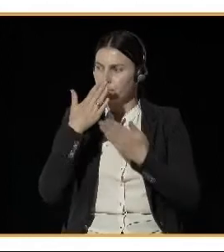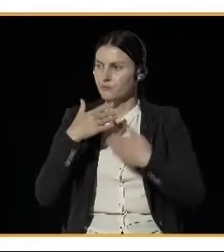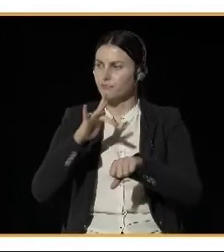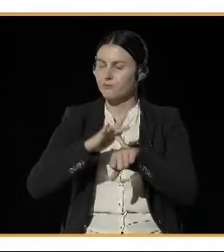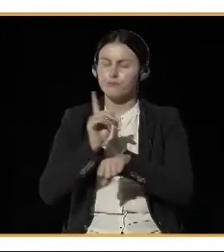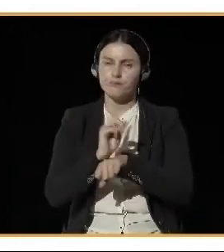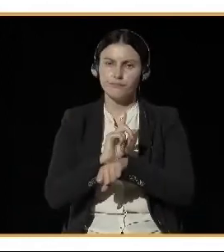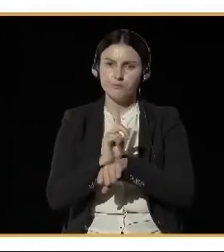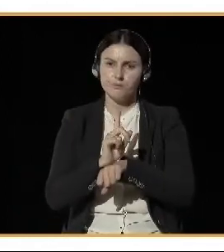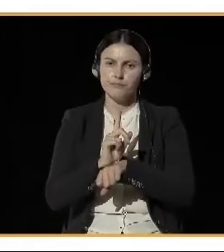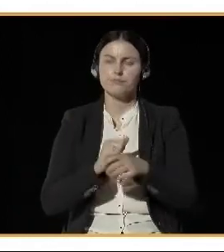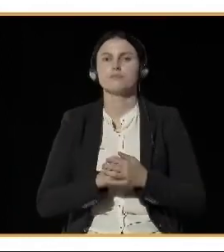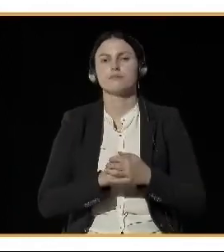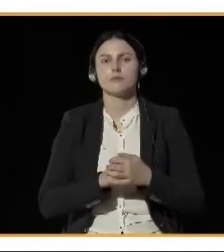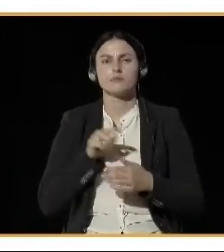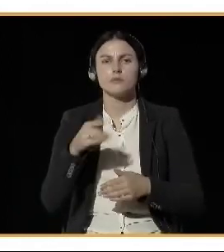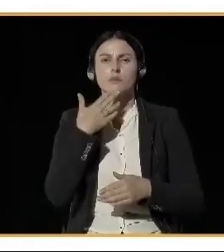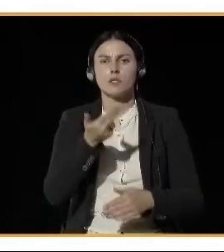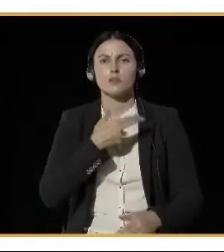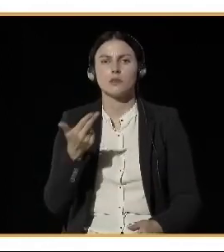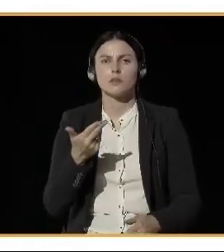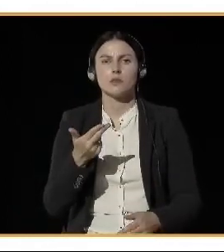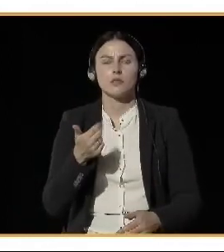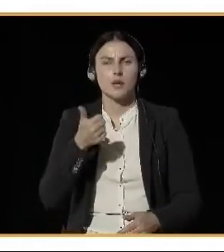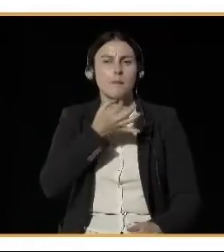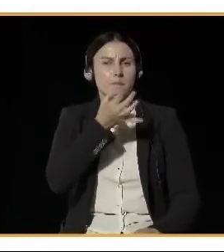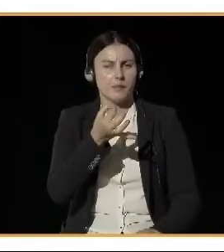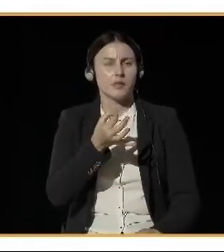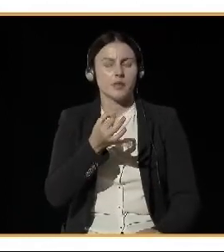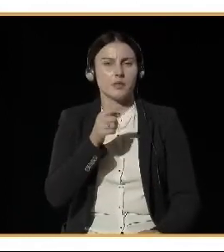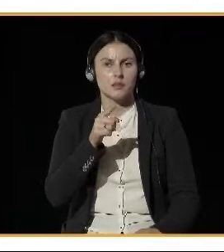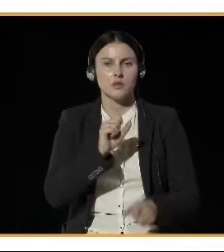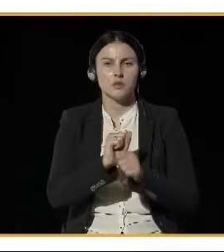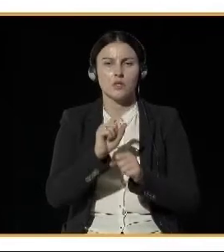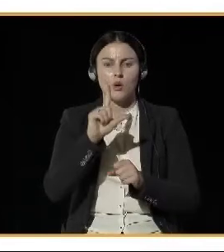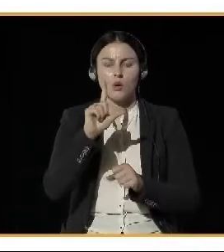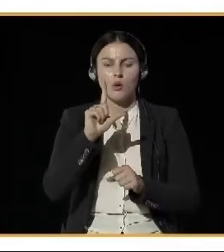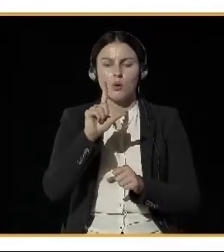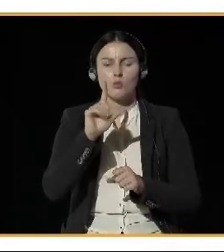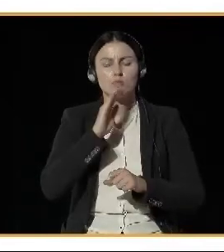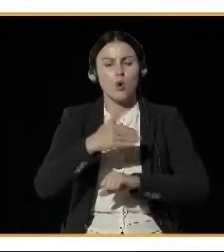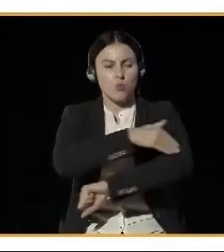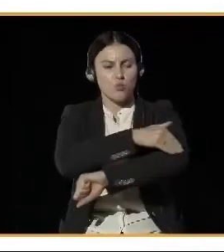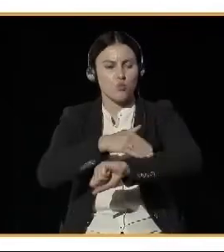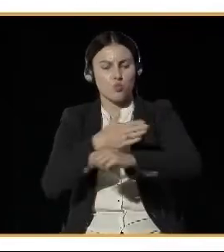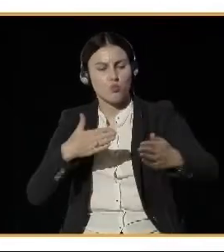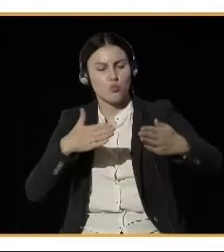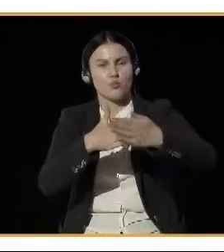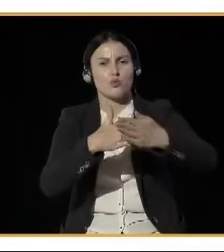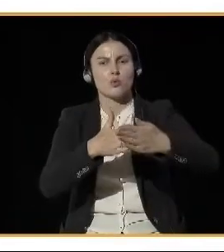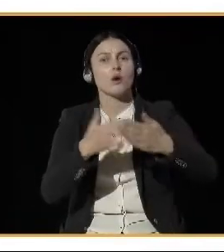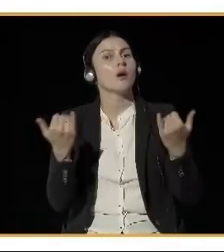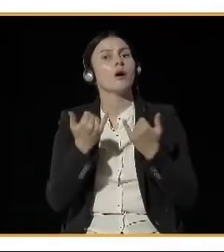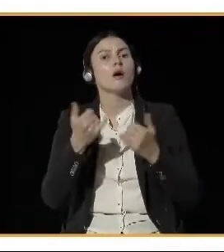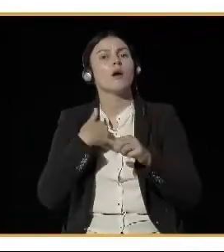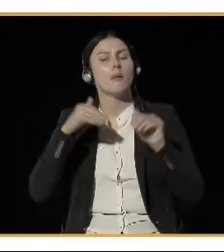threshold to be physically and mentally capable to work. Yeah,